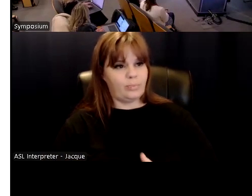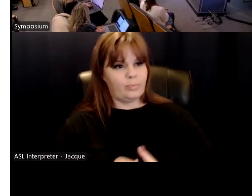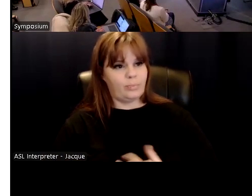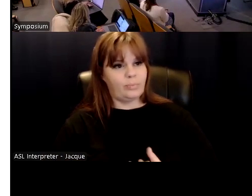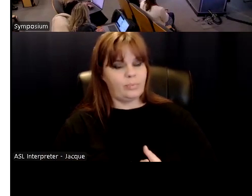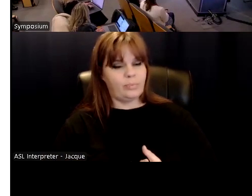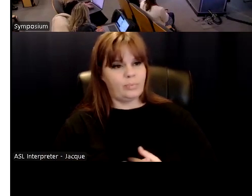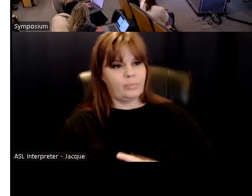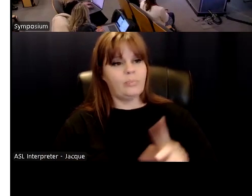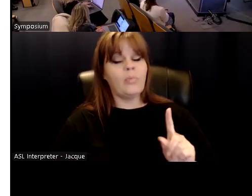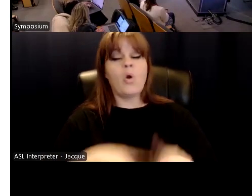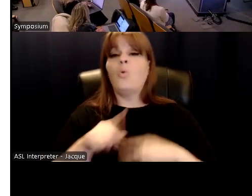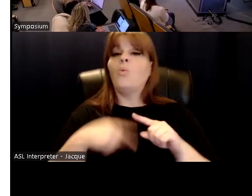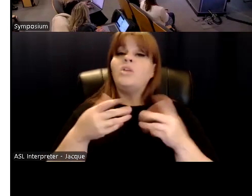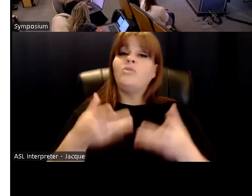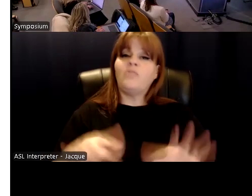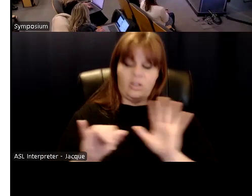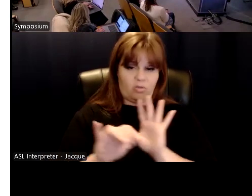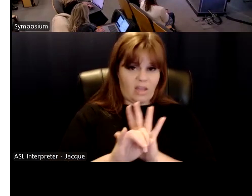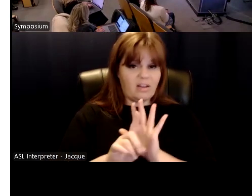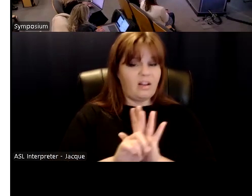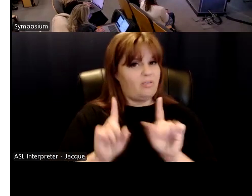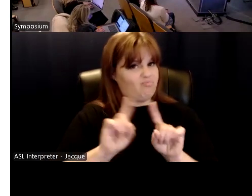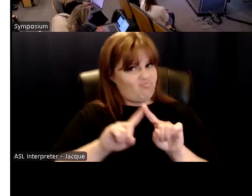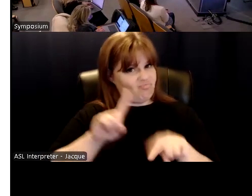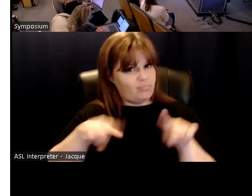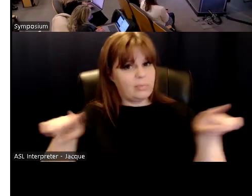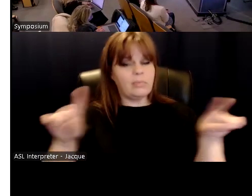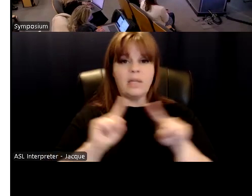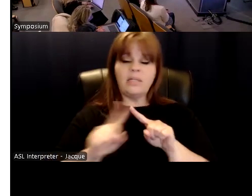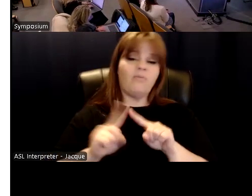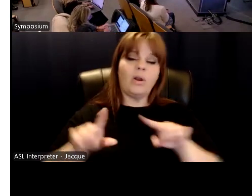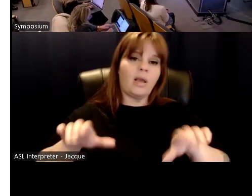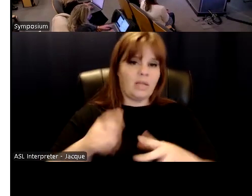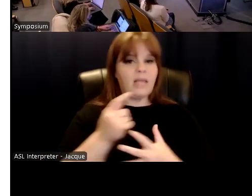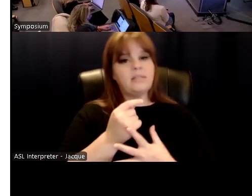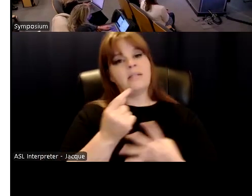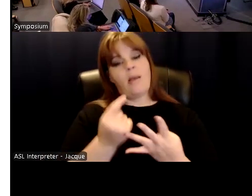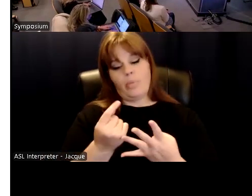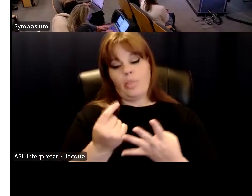And once you've identified a variety of activities, step 3 is to begin with scheduling them into your